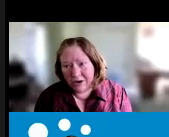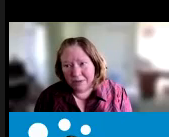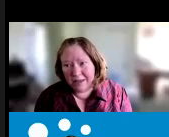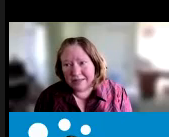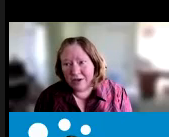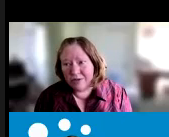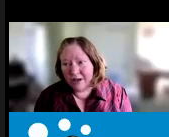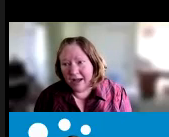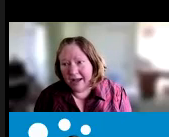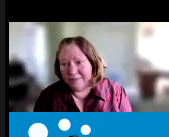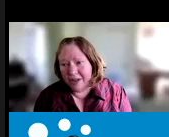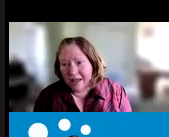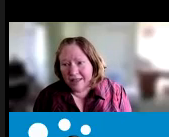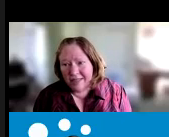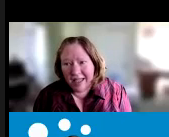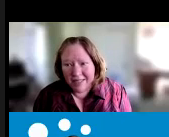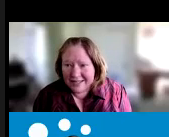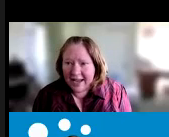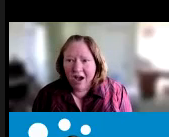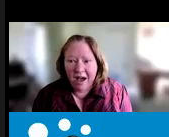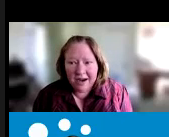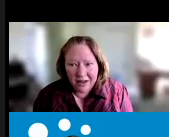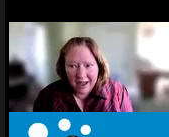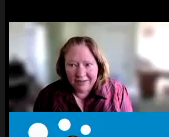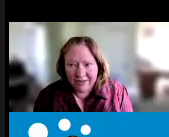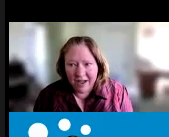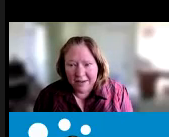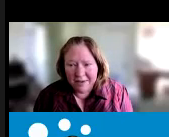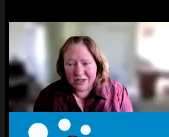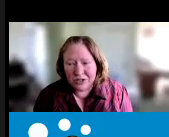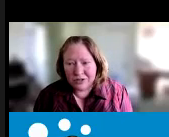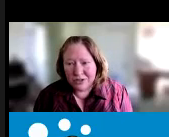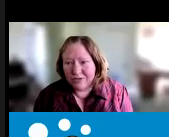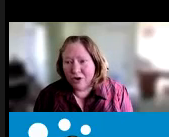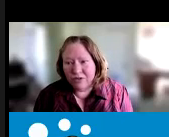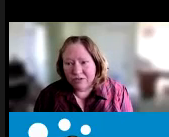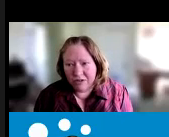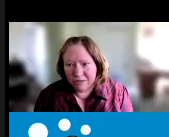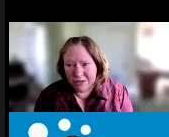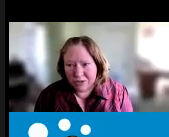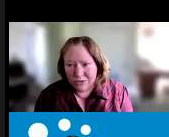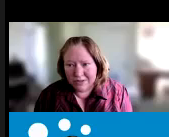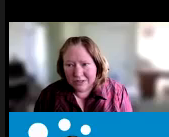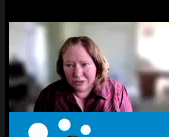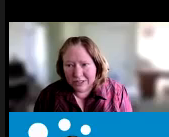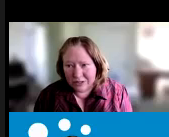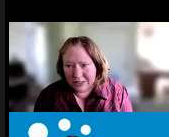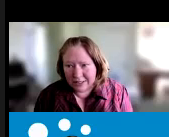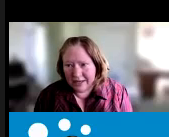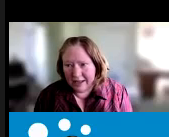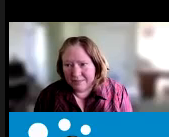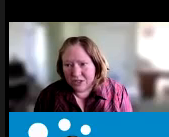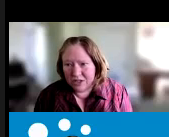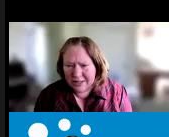health therapies. So, and they take on a lot of extra sort of overflow from the school